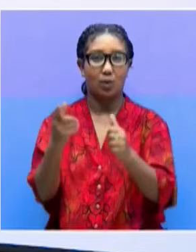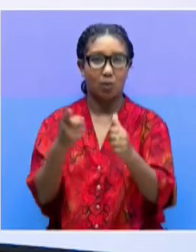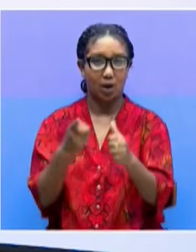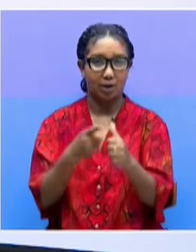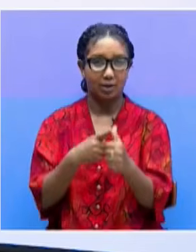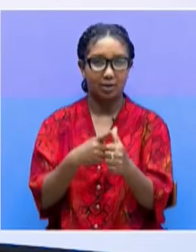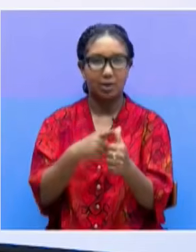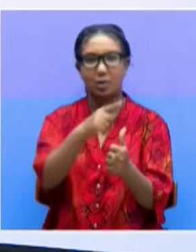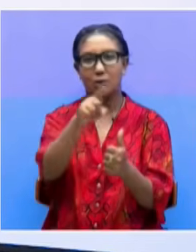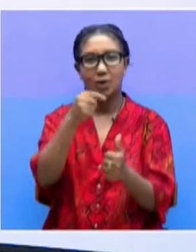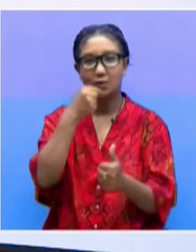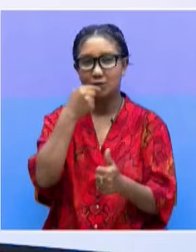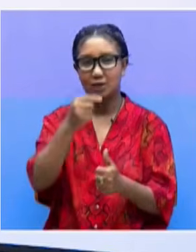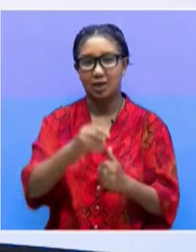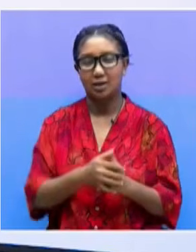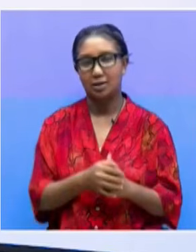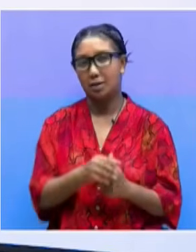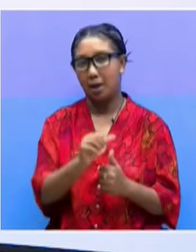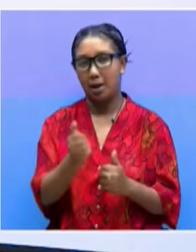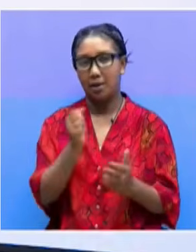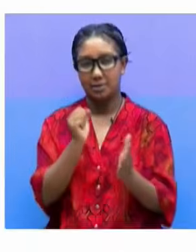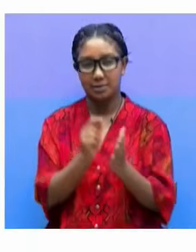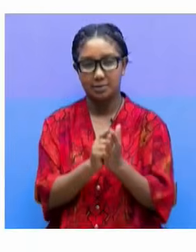can also say, yes,